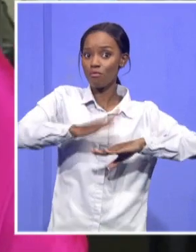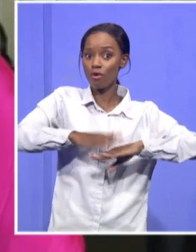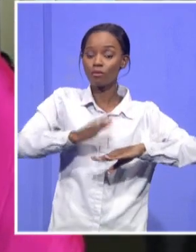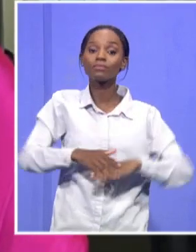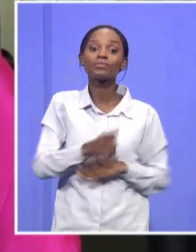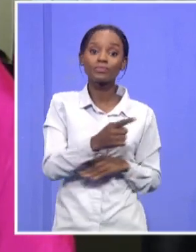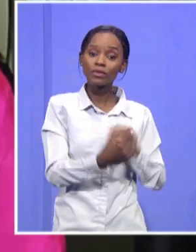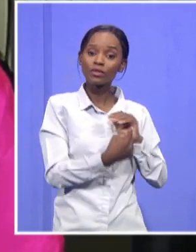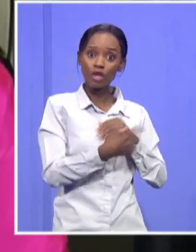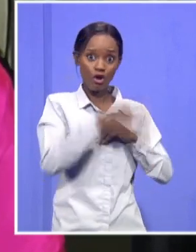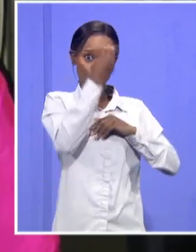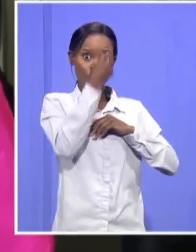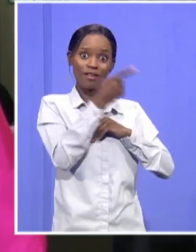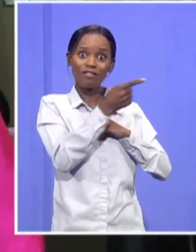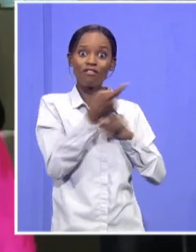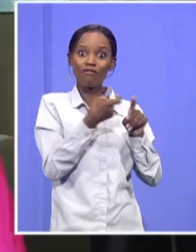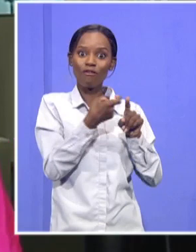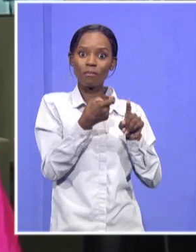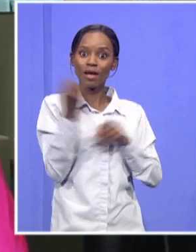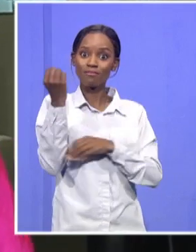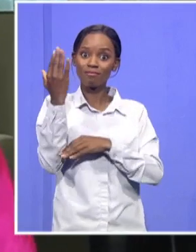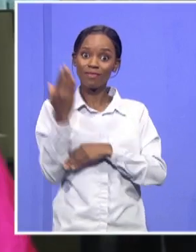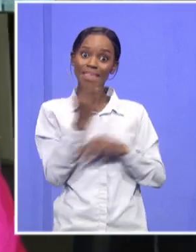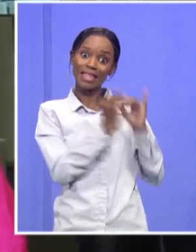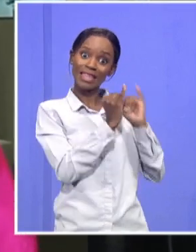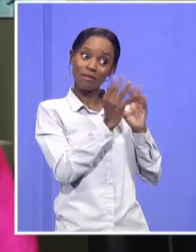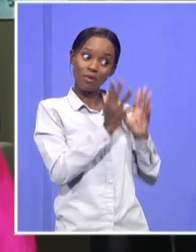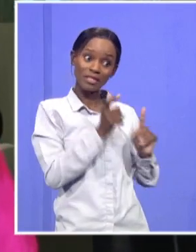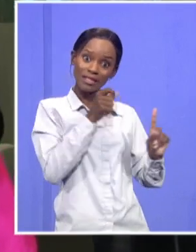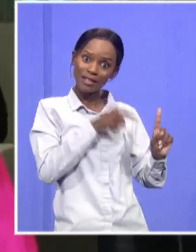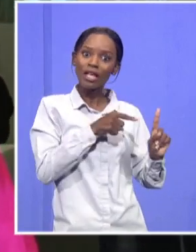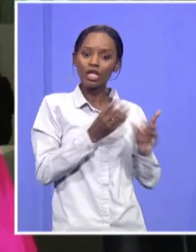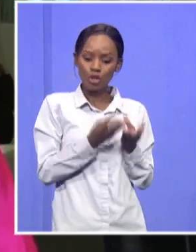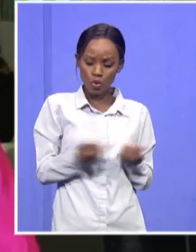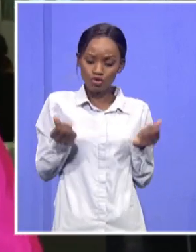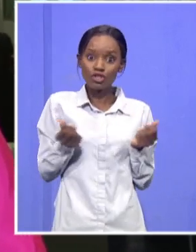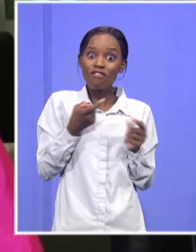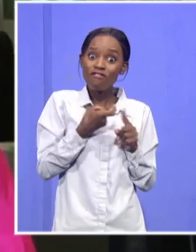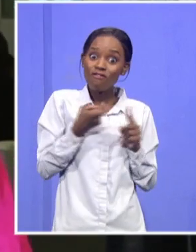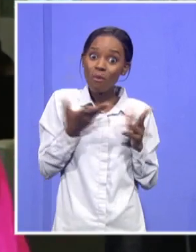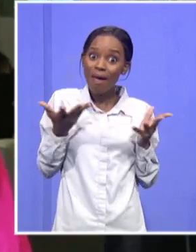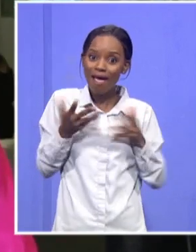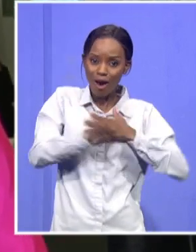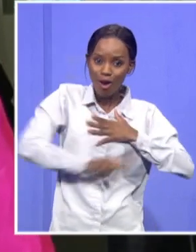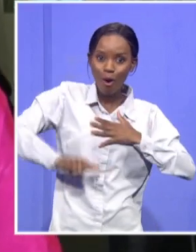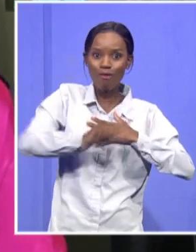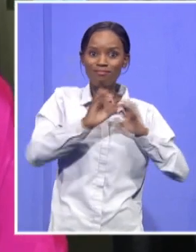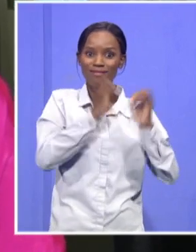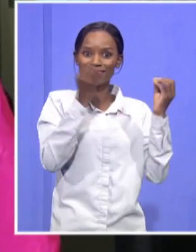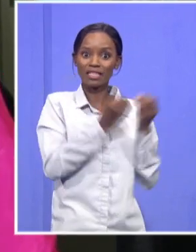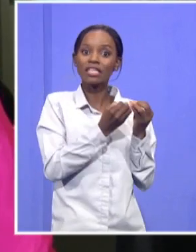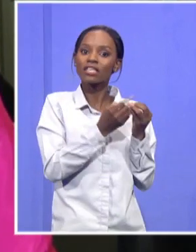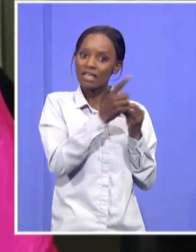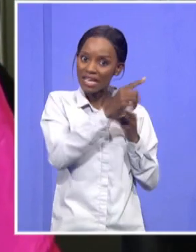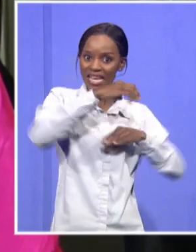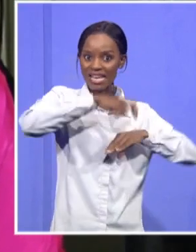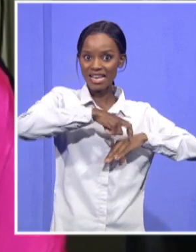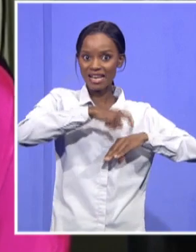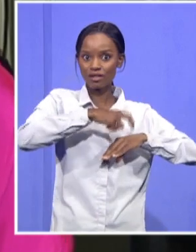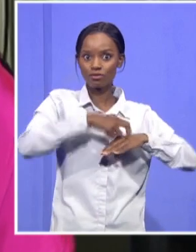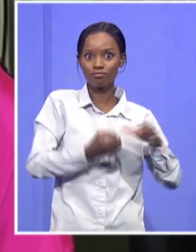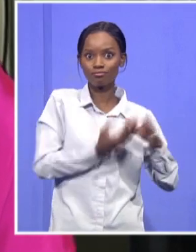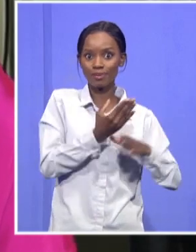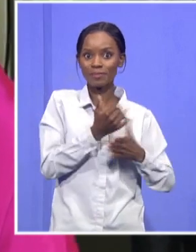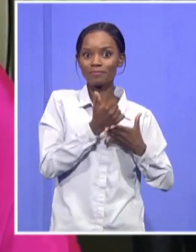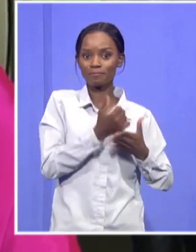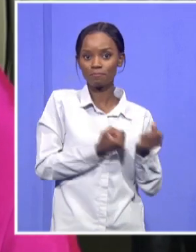interviewee, that solutions are made locally, and we need to make them count. So in a globalized world, how do you separate